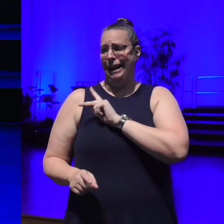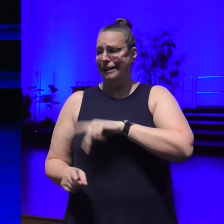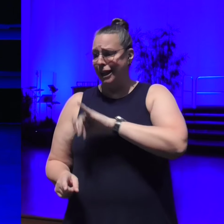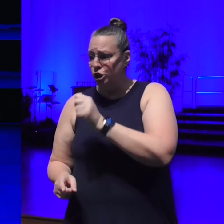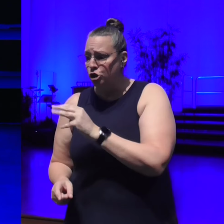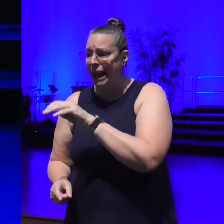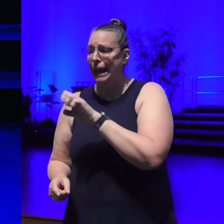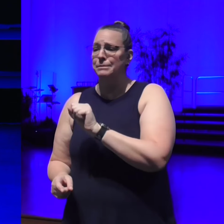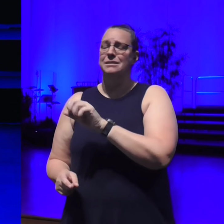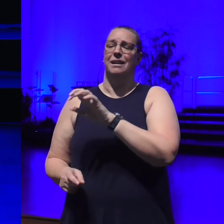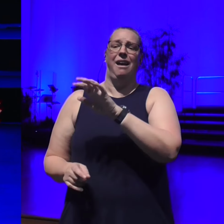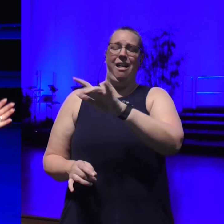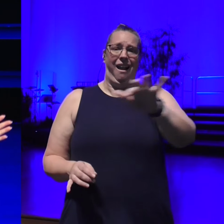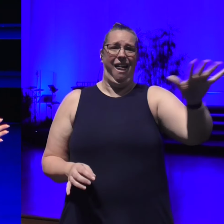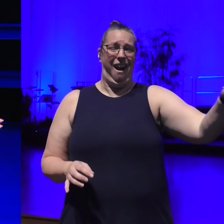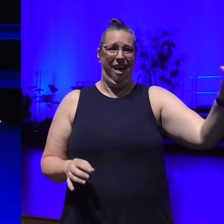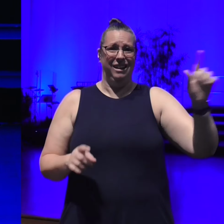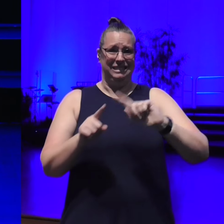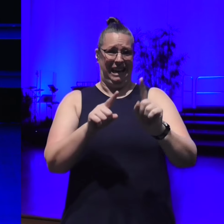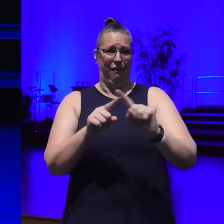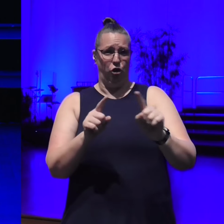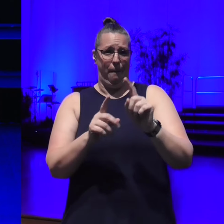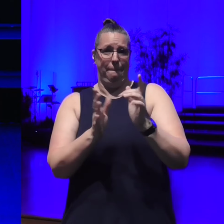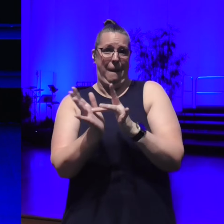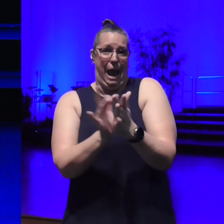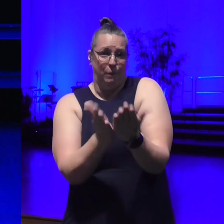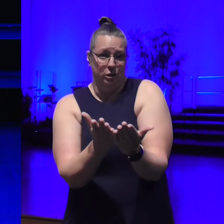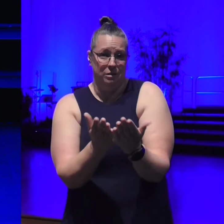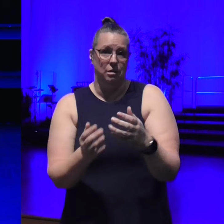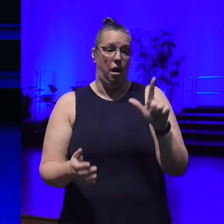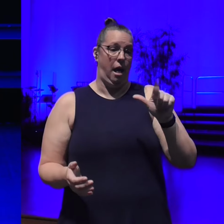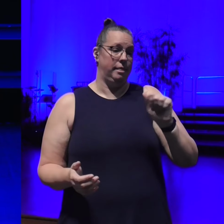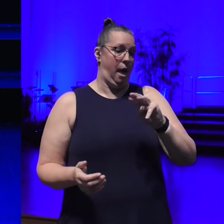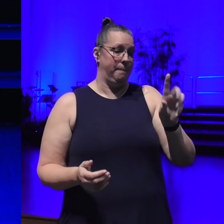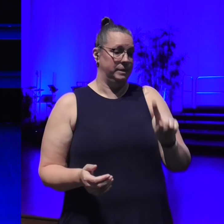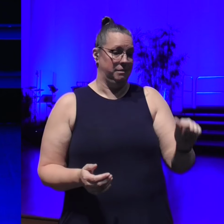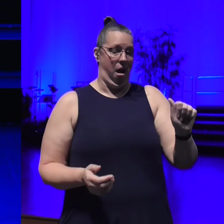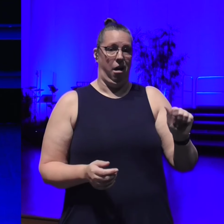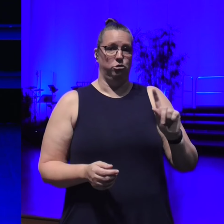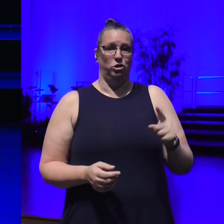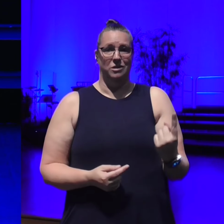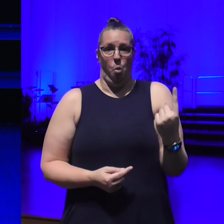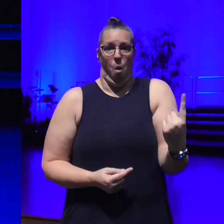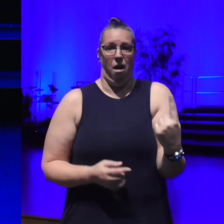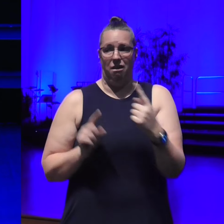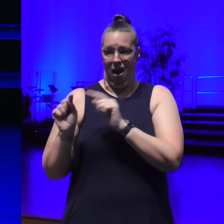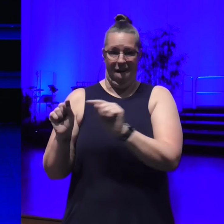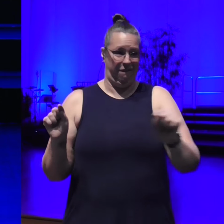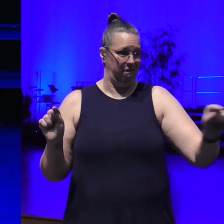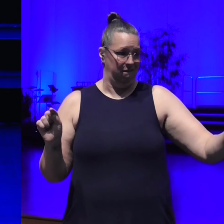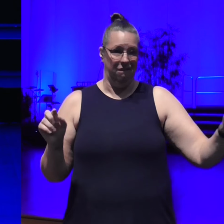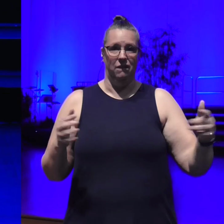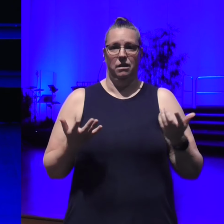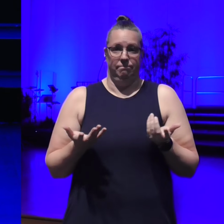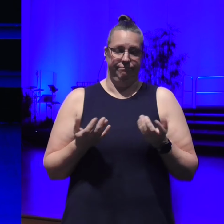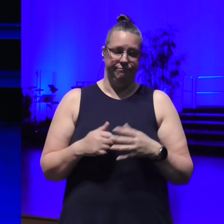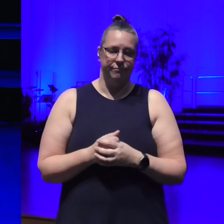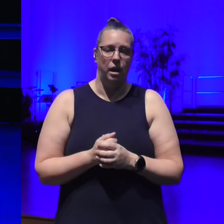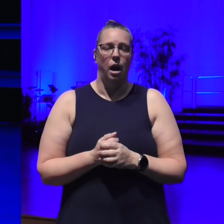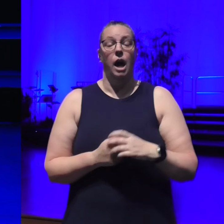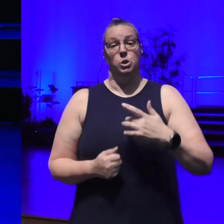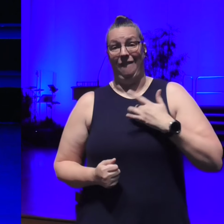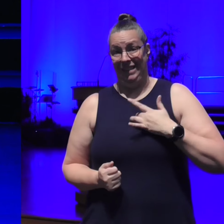Version, the Gnostic. There's all sorts of versions, and the Lambza Bible is just one of them. And I feel like